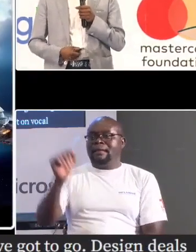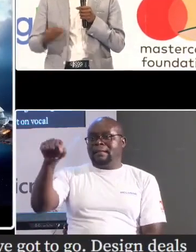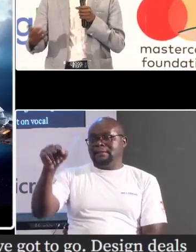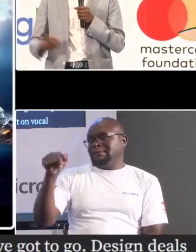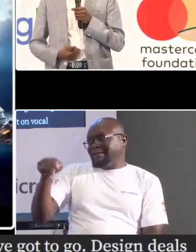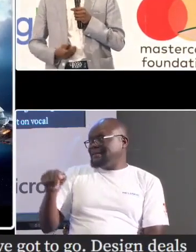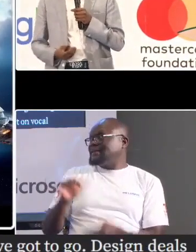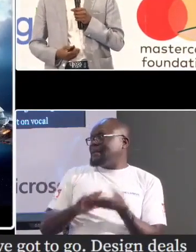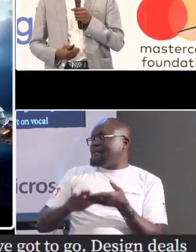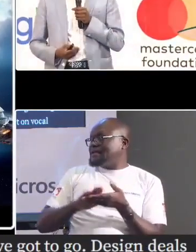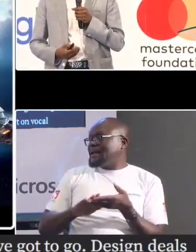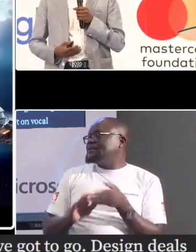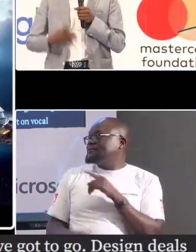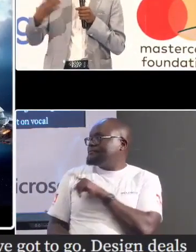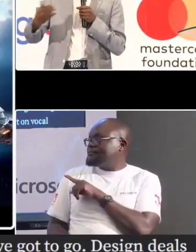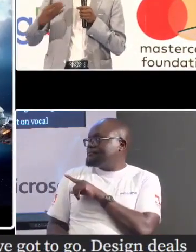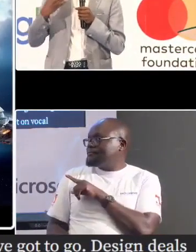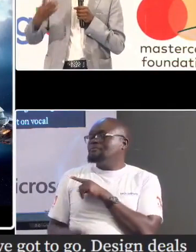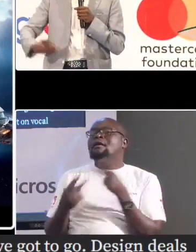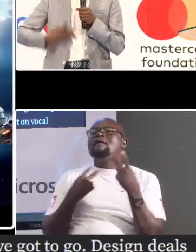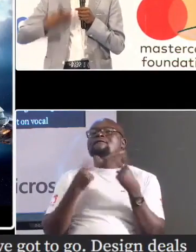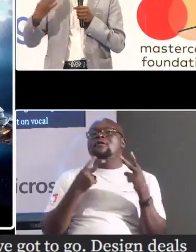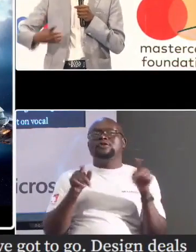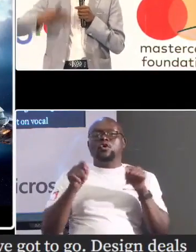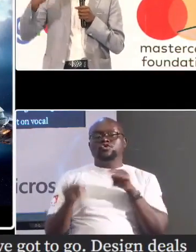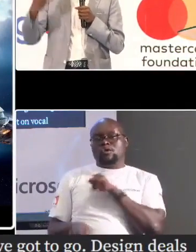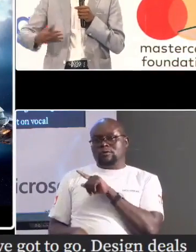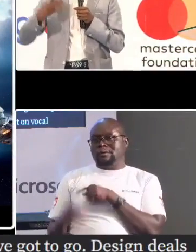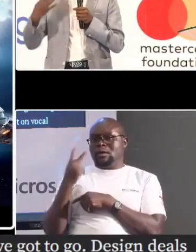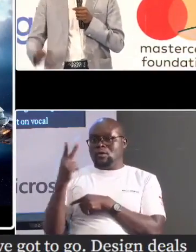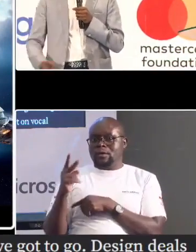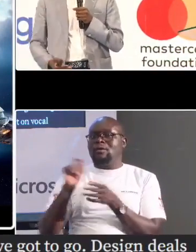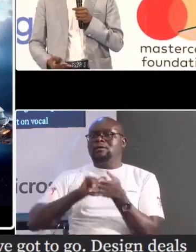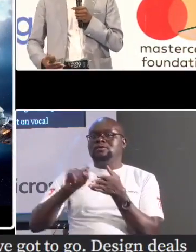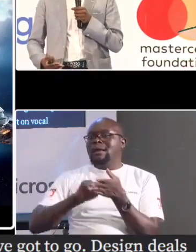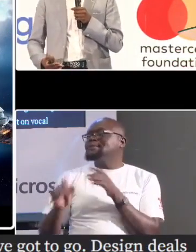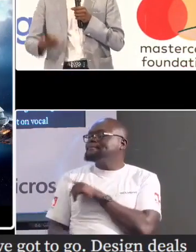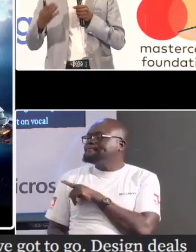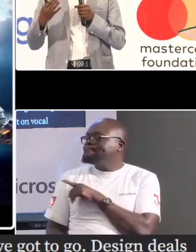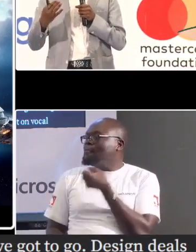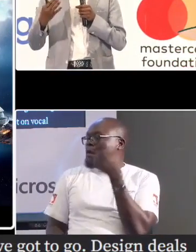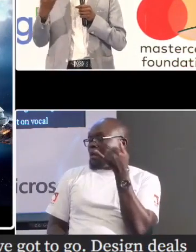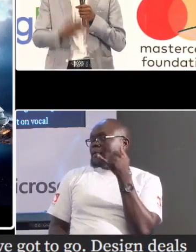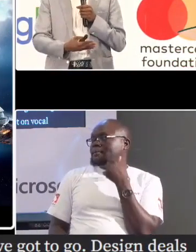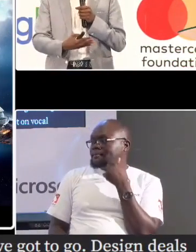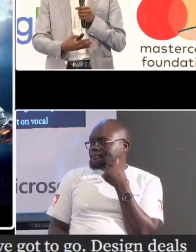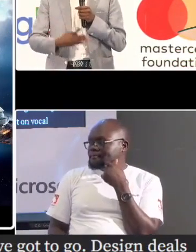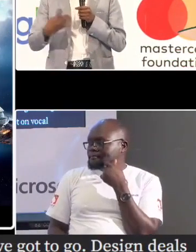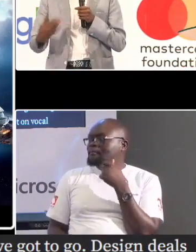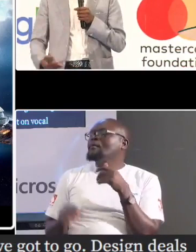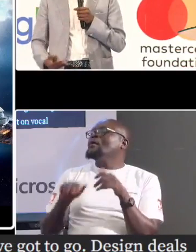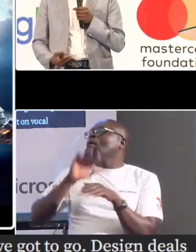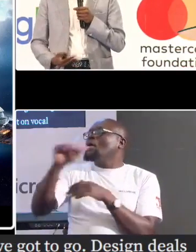so this is basically looking at voice control and looking to write a standard, because on the right you